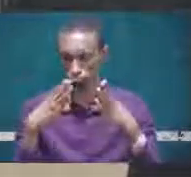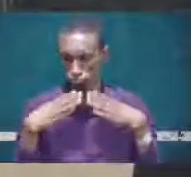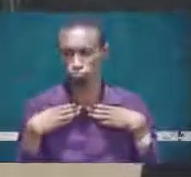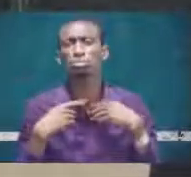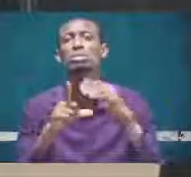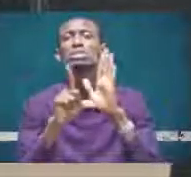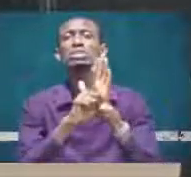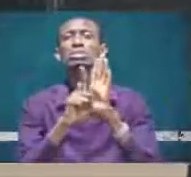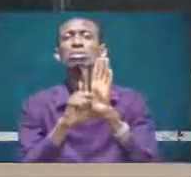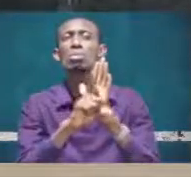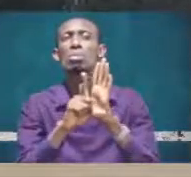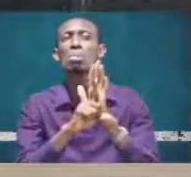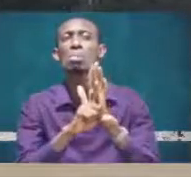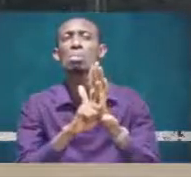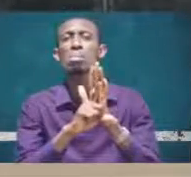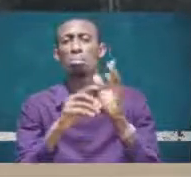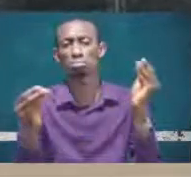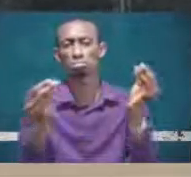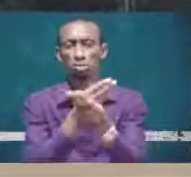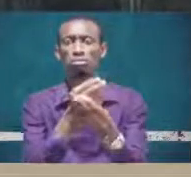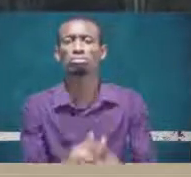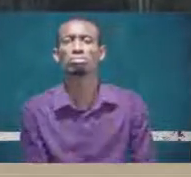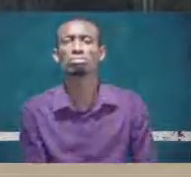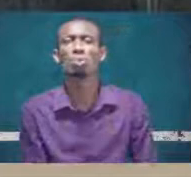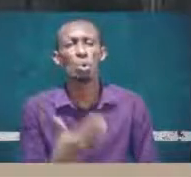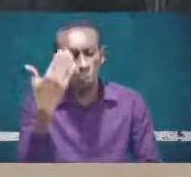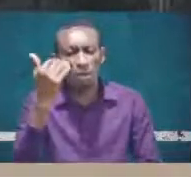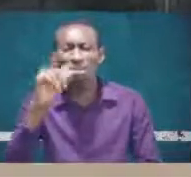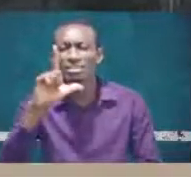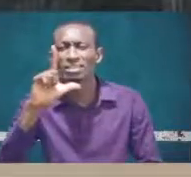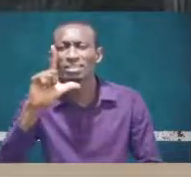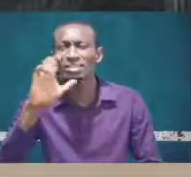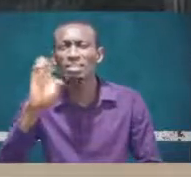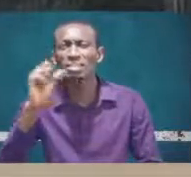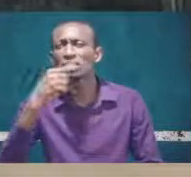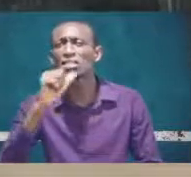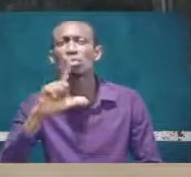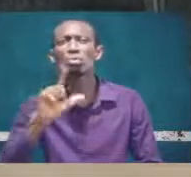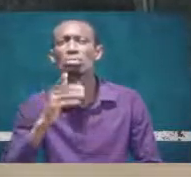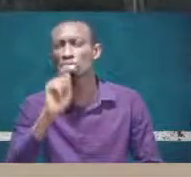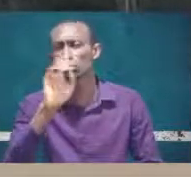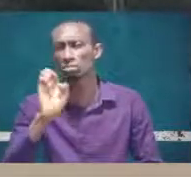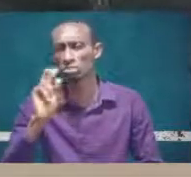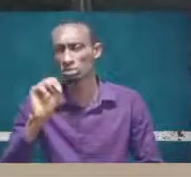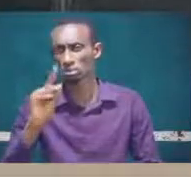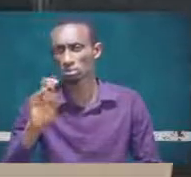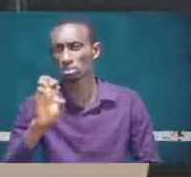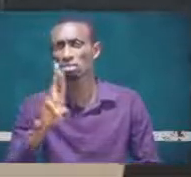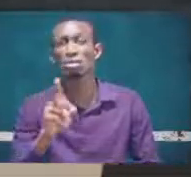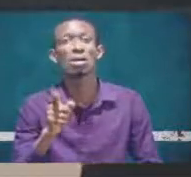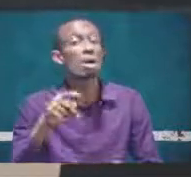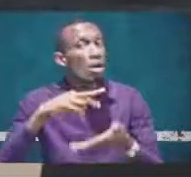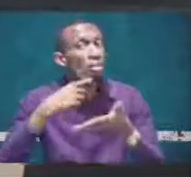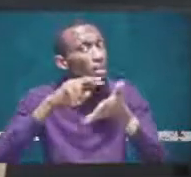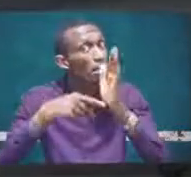tender. A legal tender. And what is a legal tender? What is a legal tender? In this case, we are